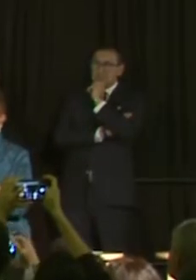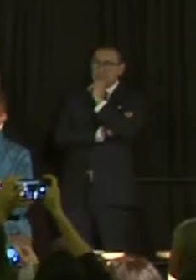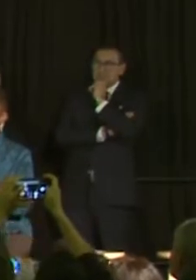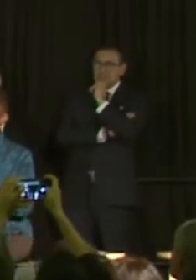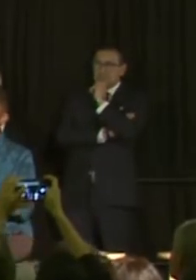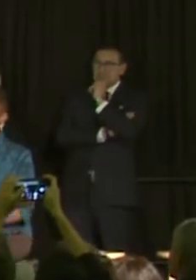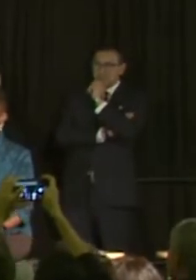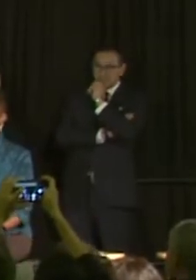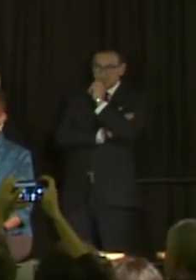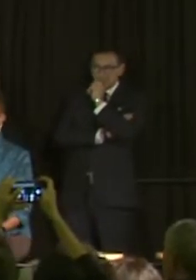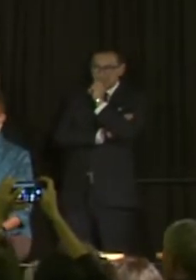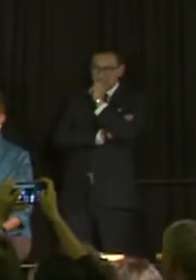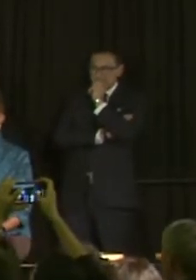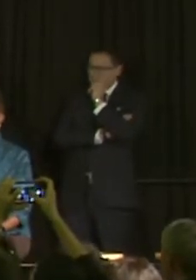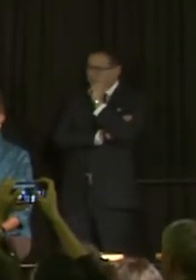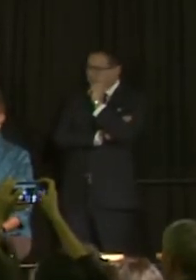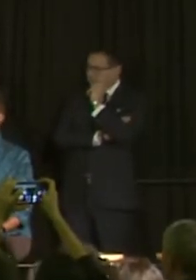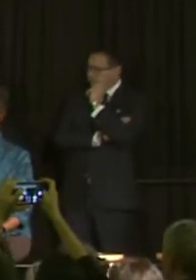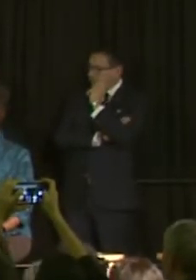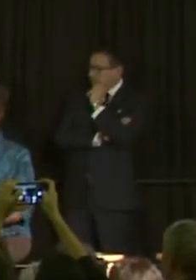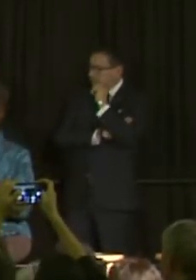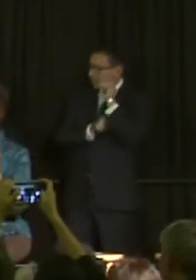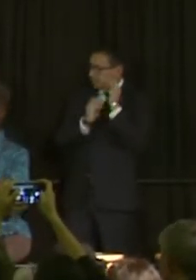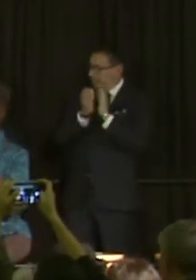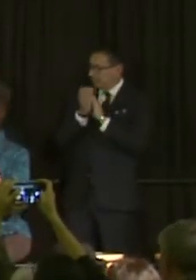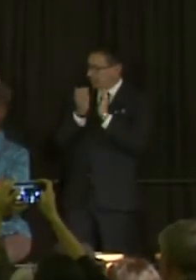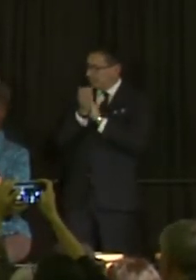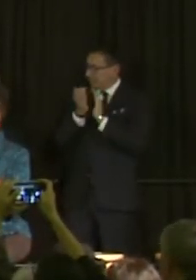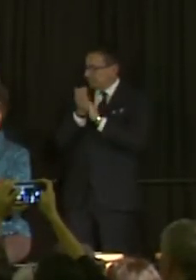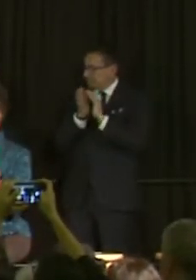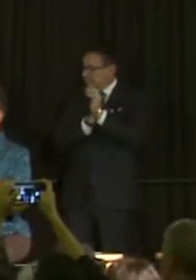Our Aging Commissioner, Donna Corrado.